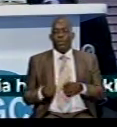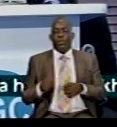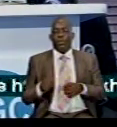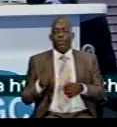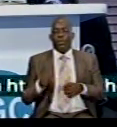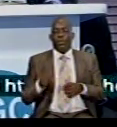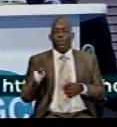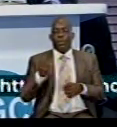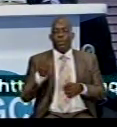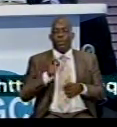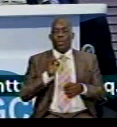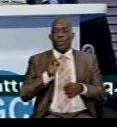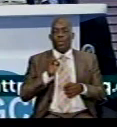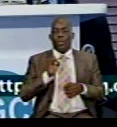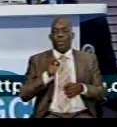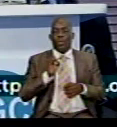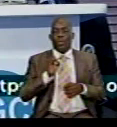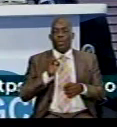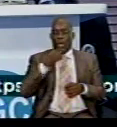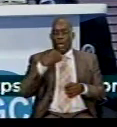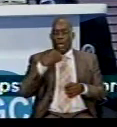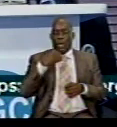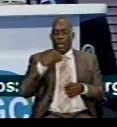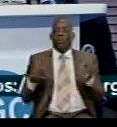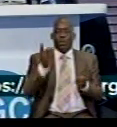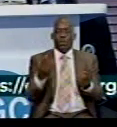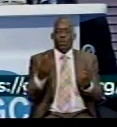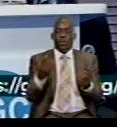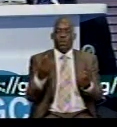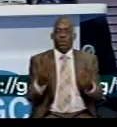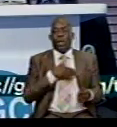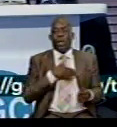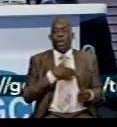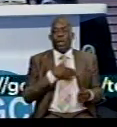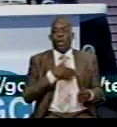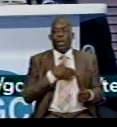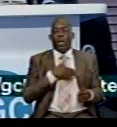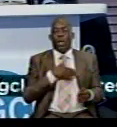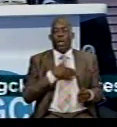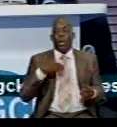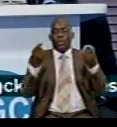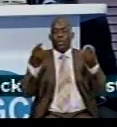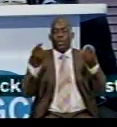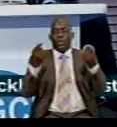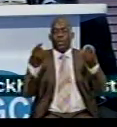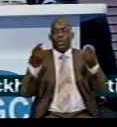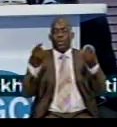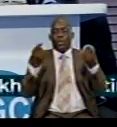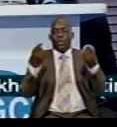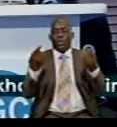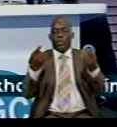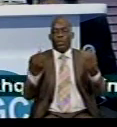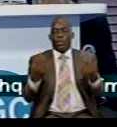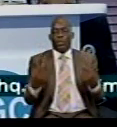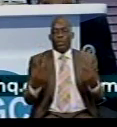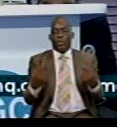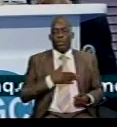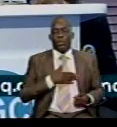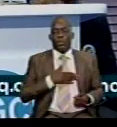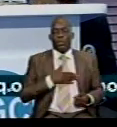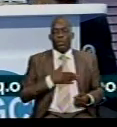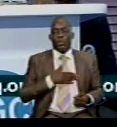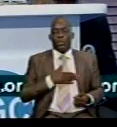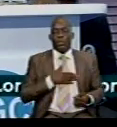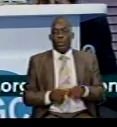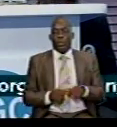you je vous ai dit, it will come. Il viendra. And it has come. Et il est venu. Please stay put. The power